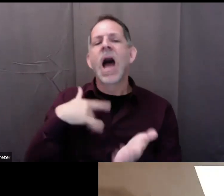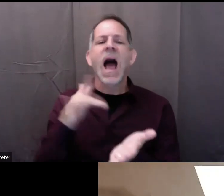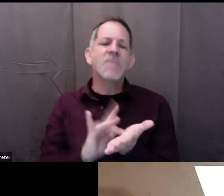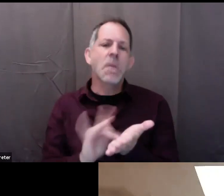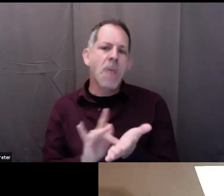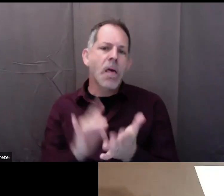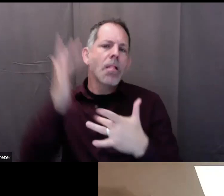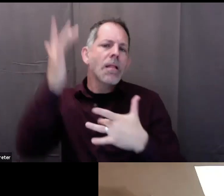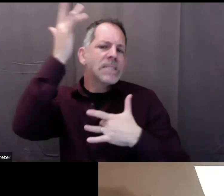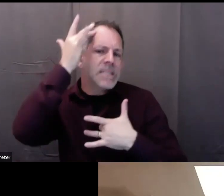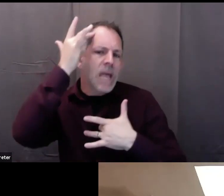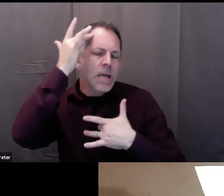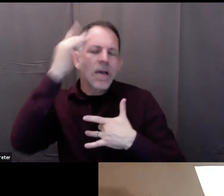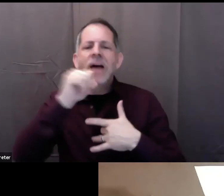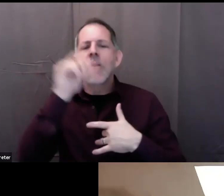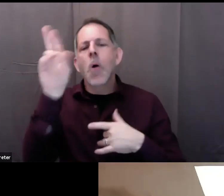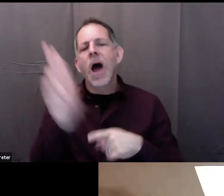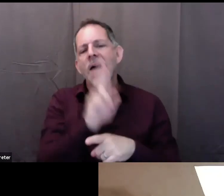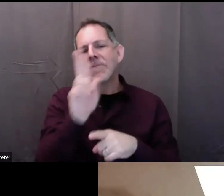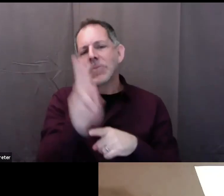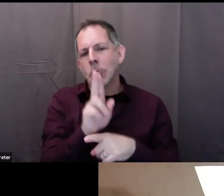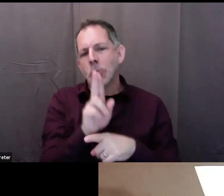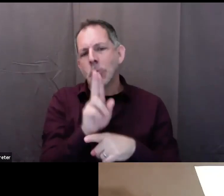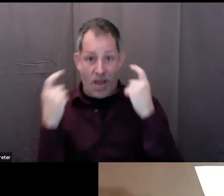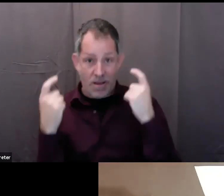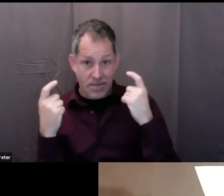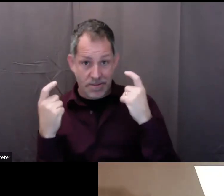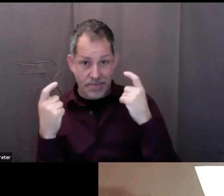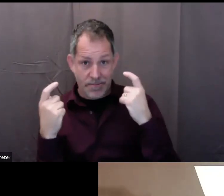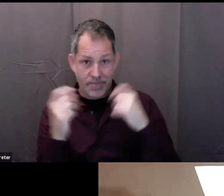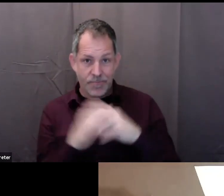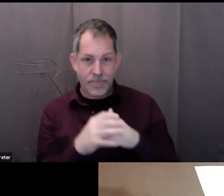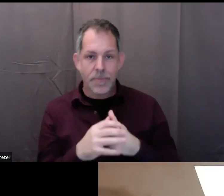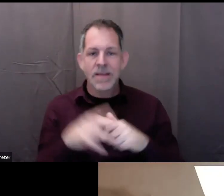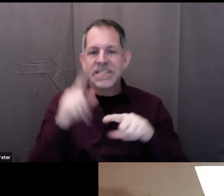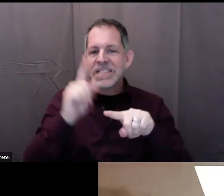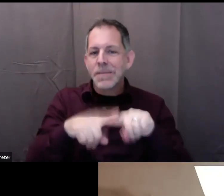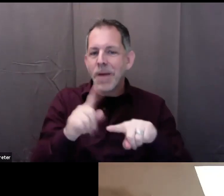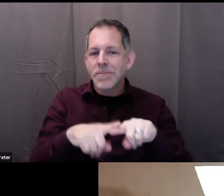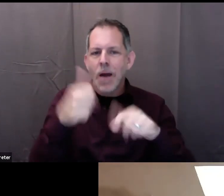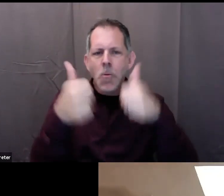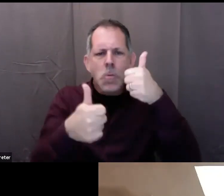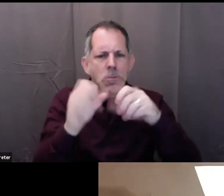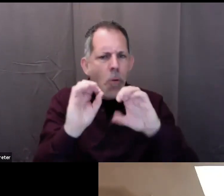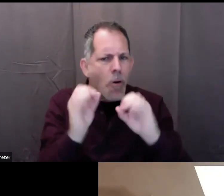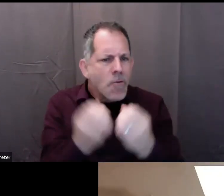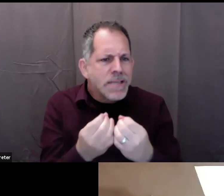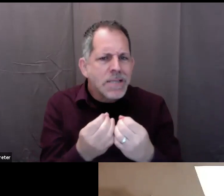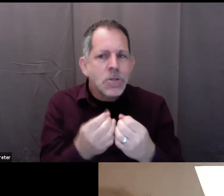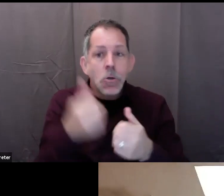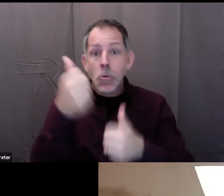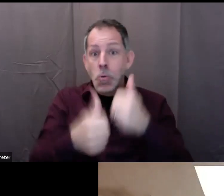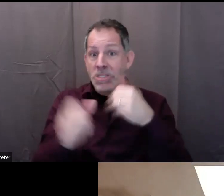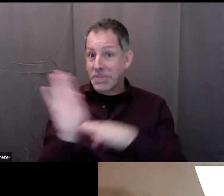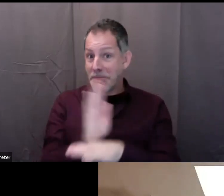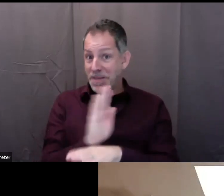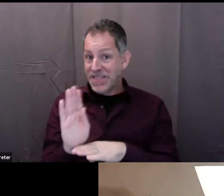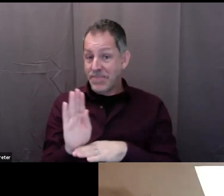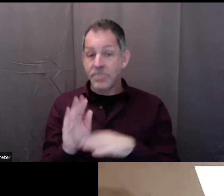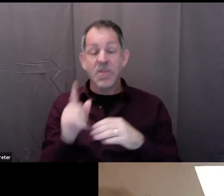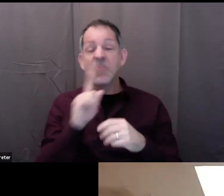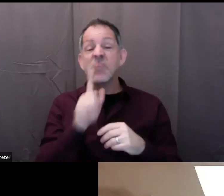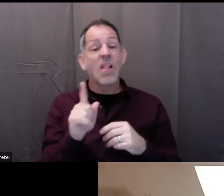general, institution by institution and collectively, their general policy is not to issue such